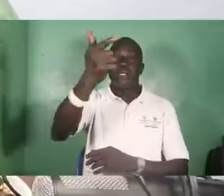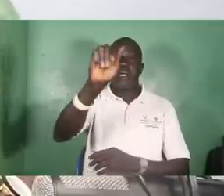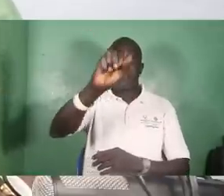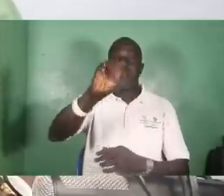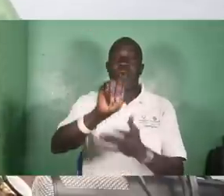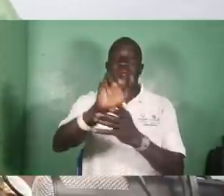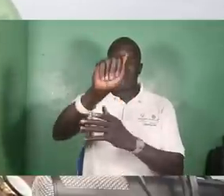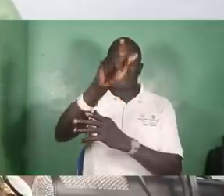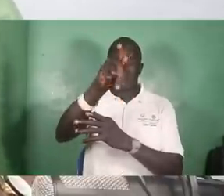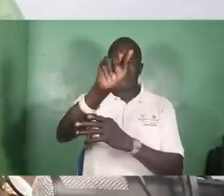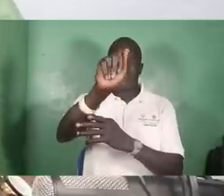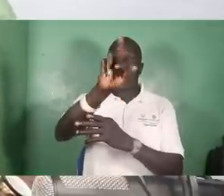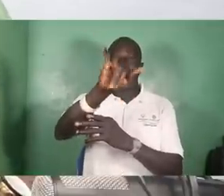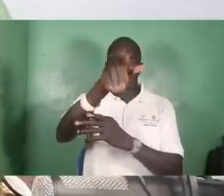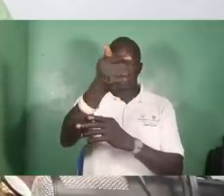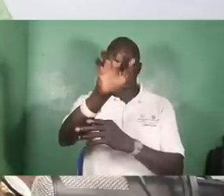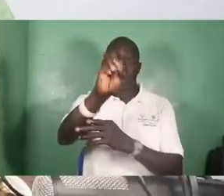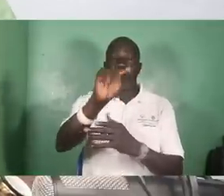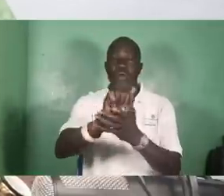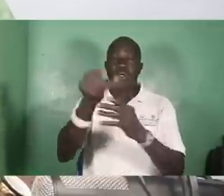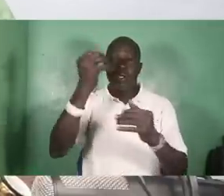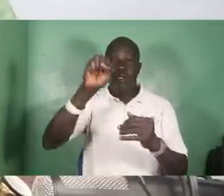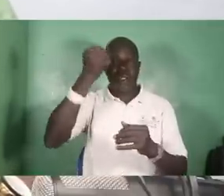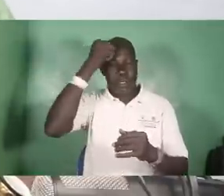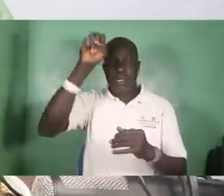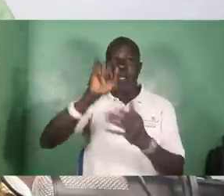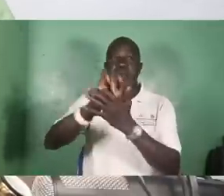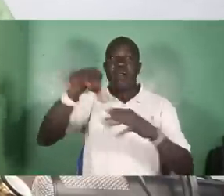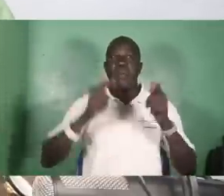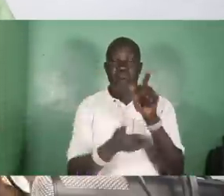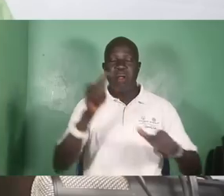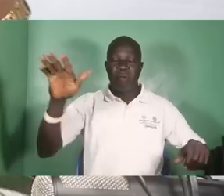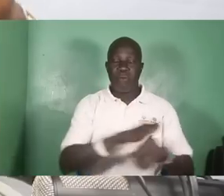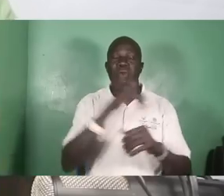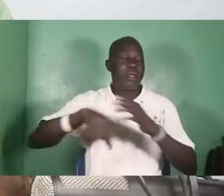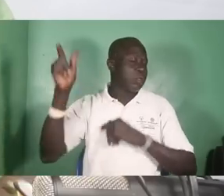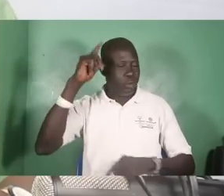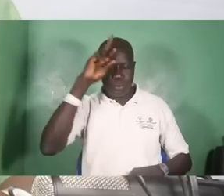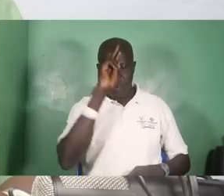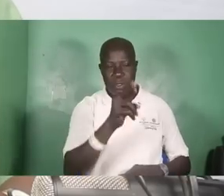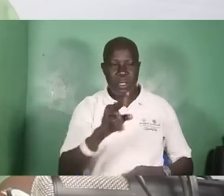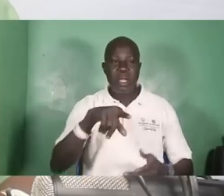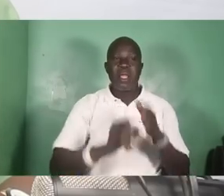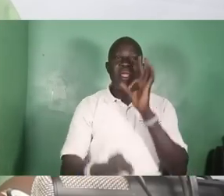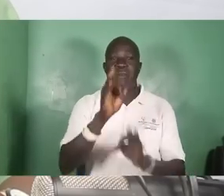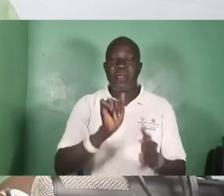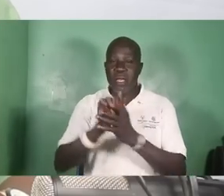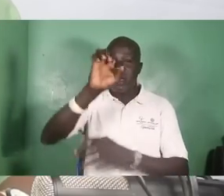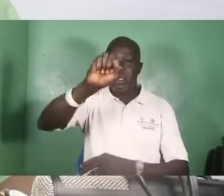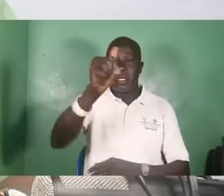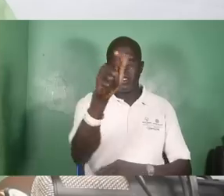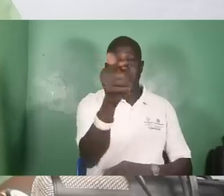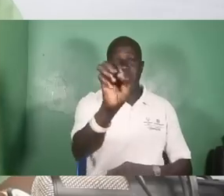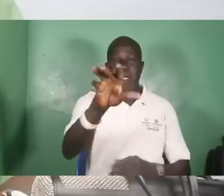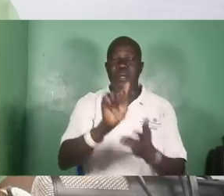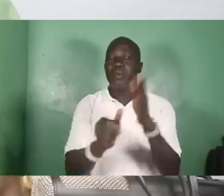Road Akaribo Road lona Sabo Sabo ni Sagam in Sagam o ma ni agba to be powerful egba mi sa please to ba wa ni Sagam if I Sagam